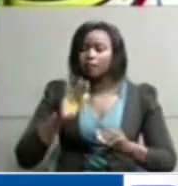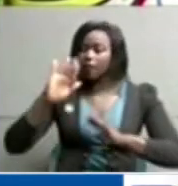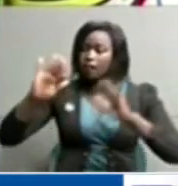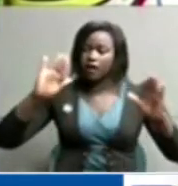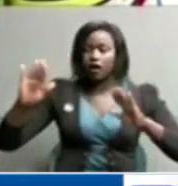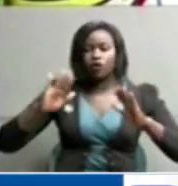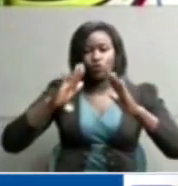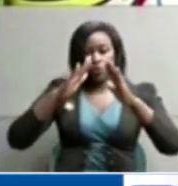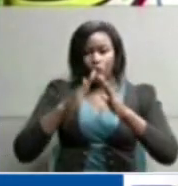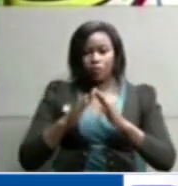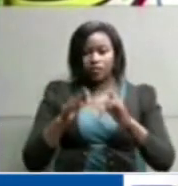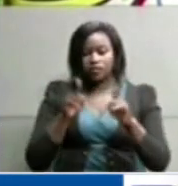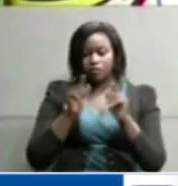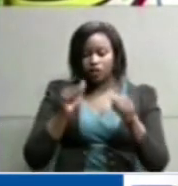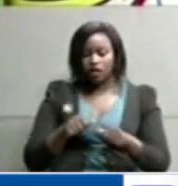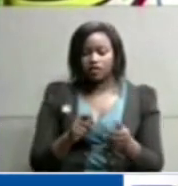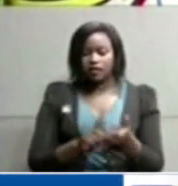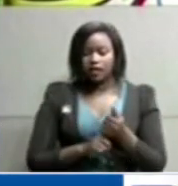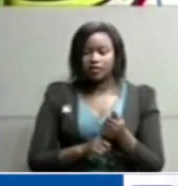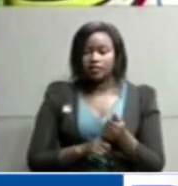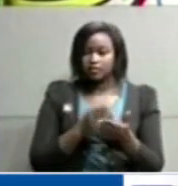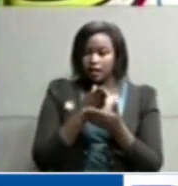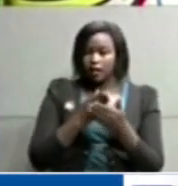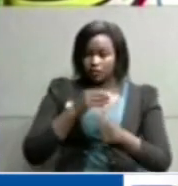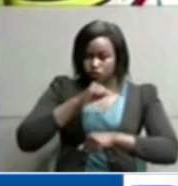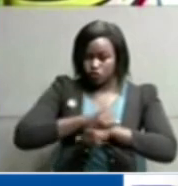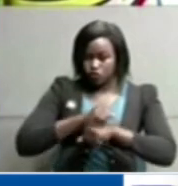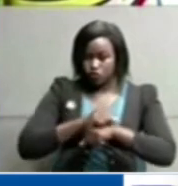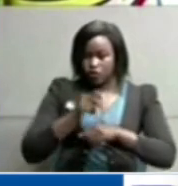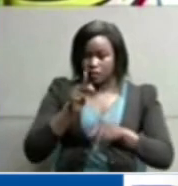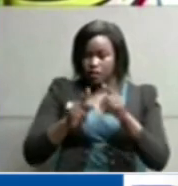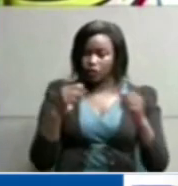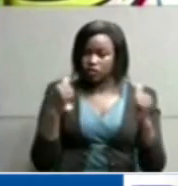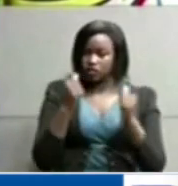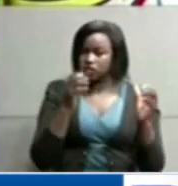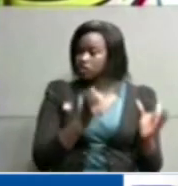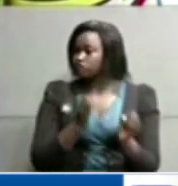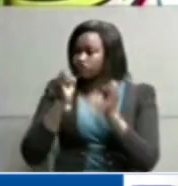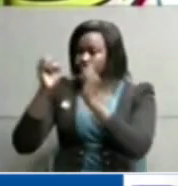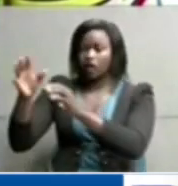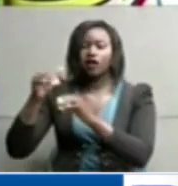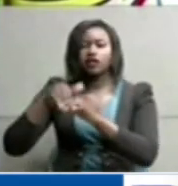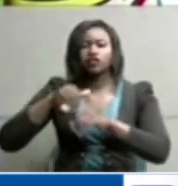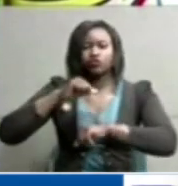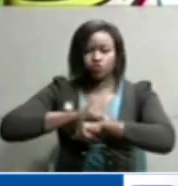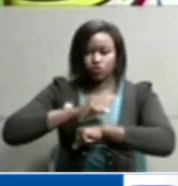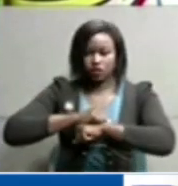could get some schools to quarantine these people there instead of wasting money in hotels.